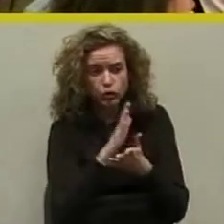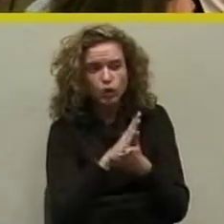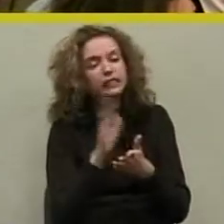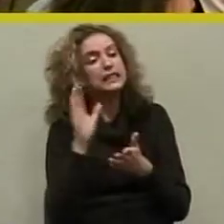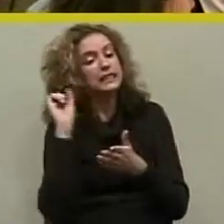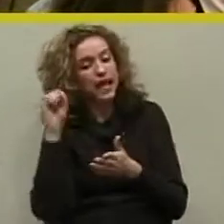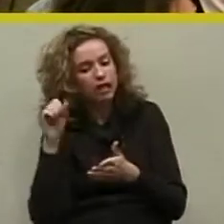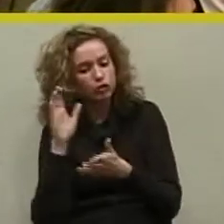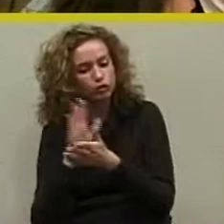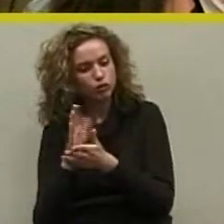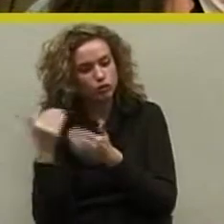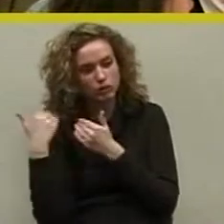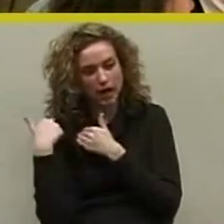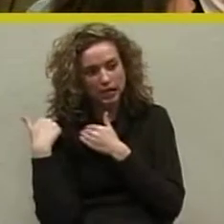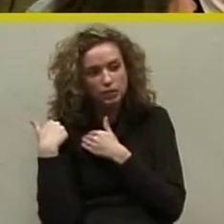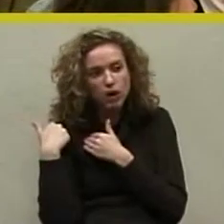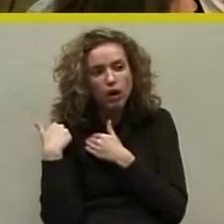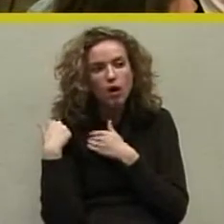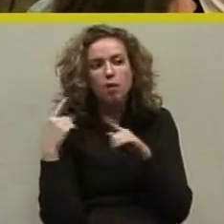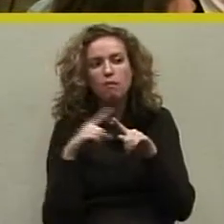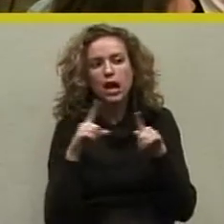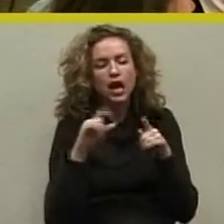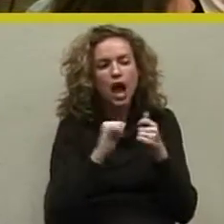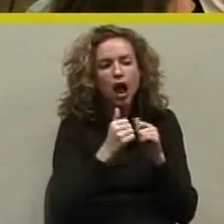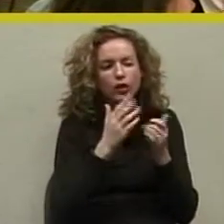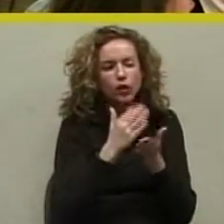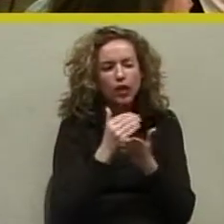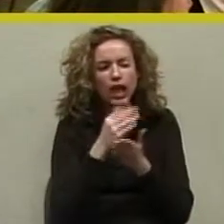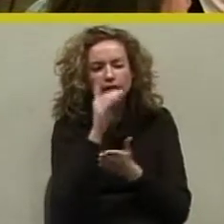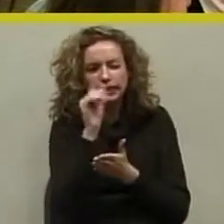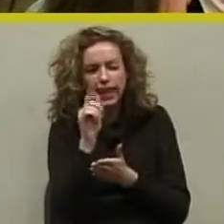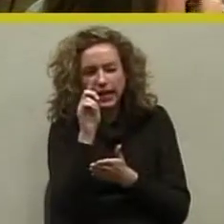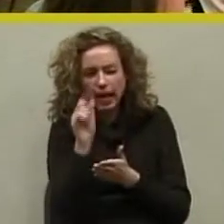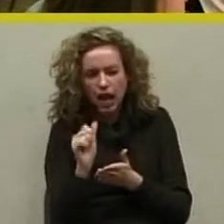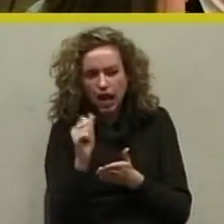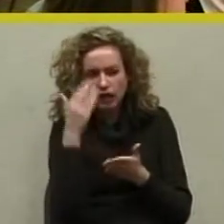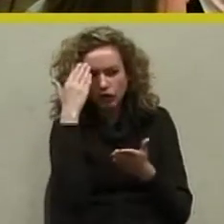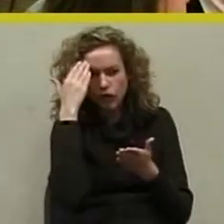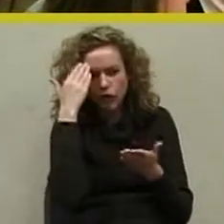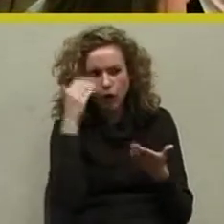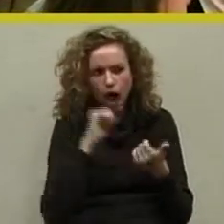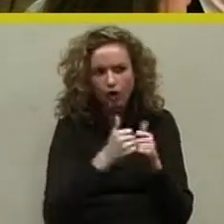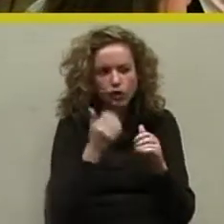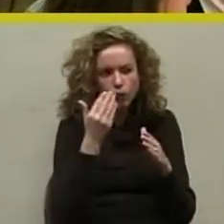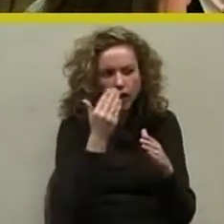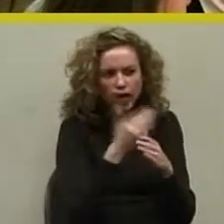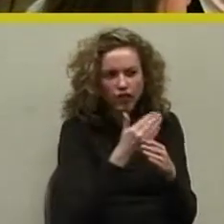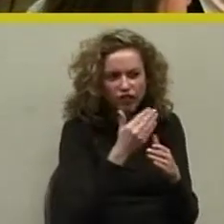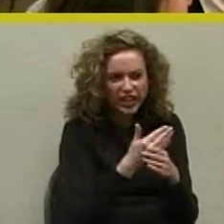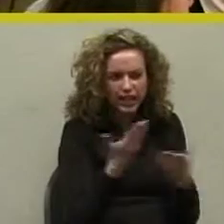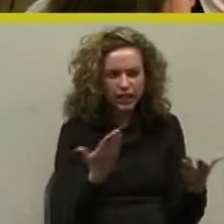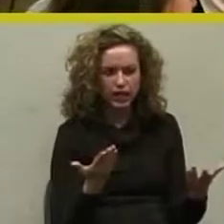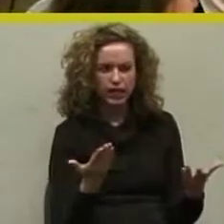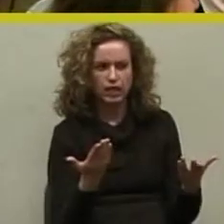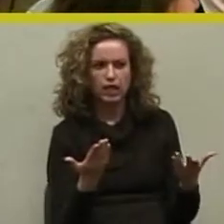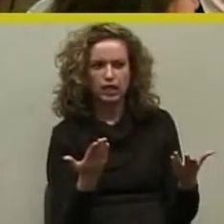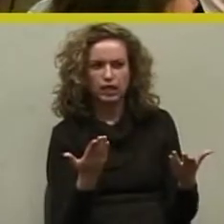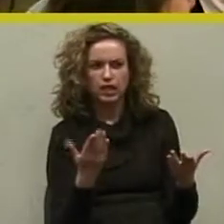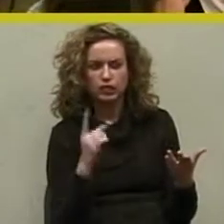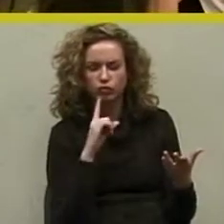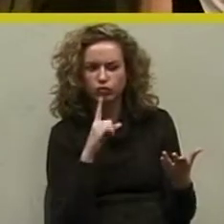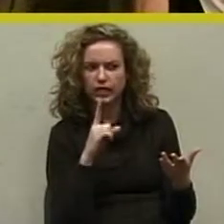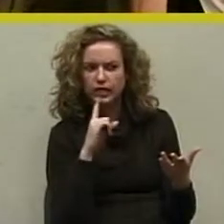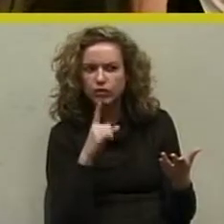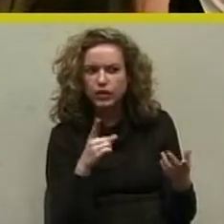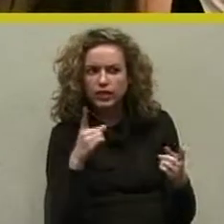responsible, like the bus before and after. How do you collect data on that other than anecdotal? How do you intervene? Who becomes the implementary plan? It gets